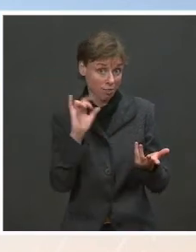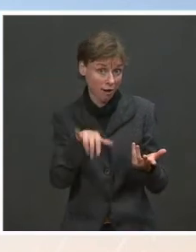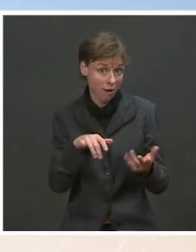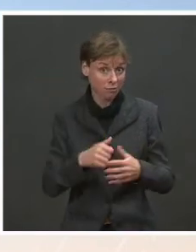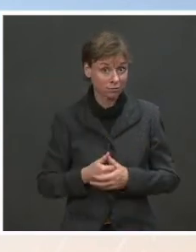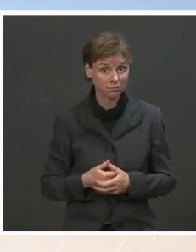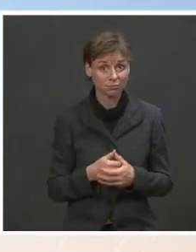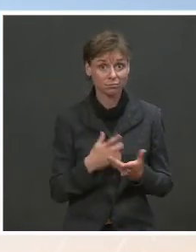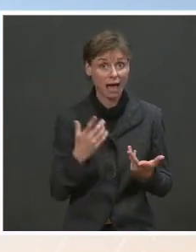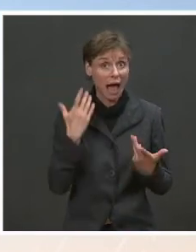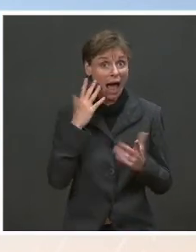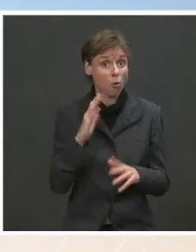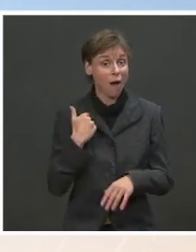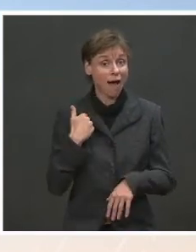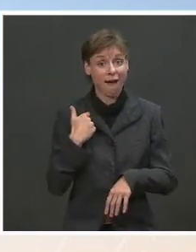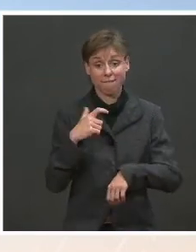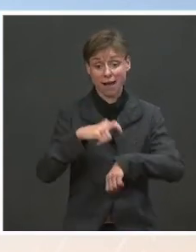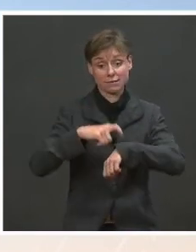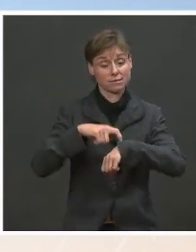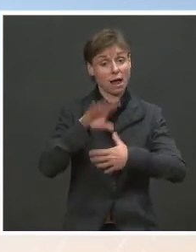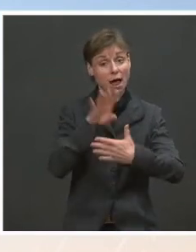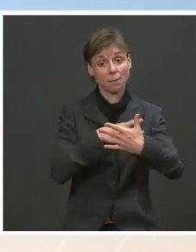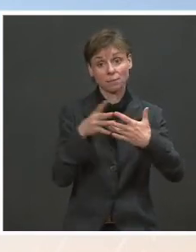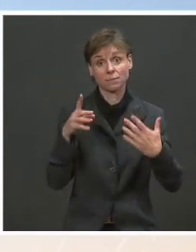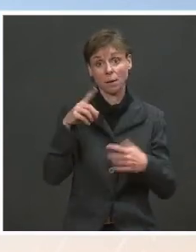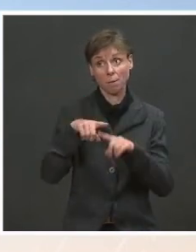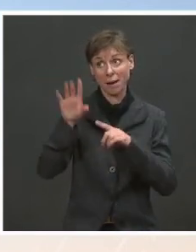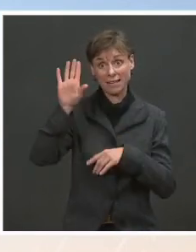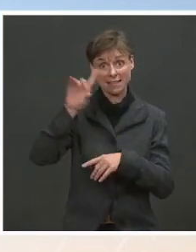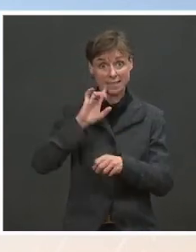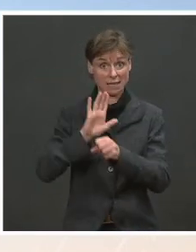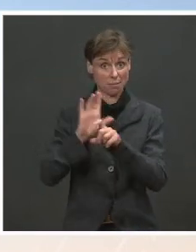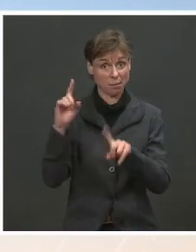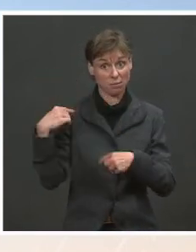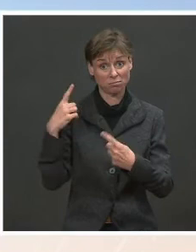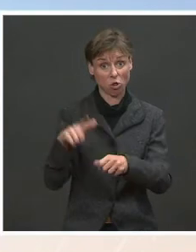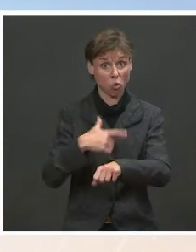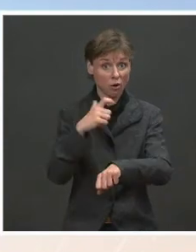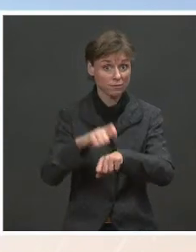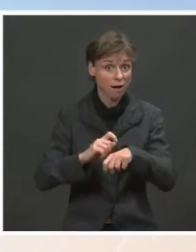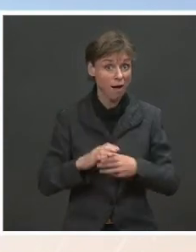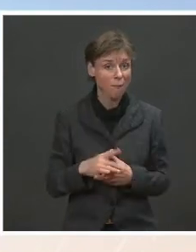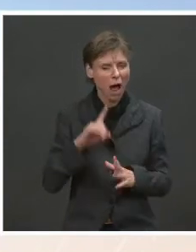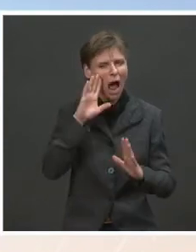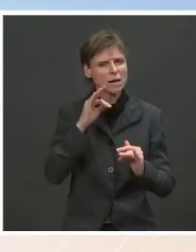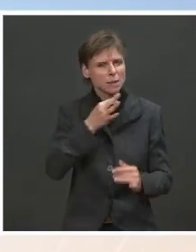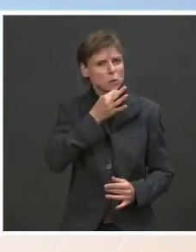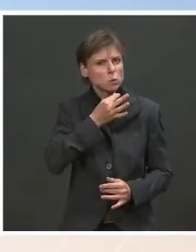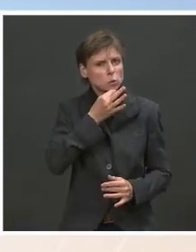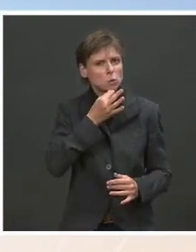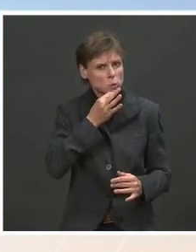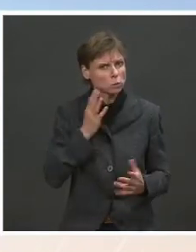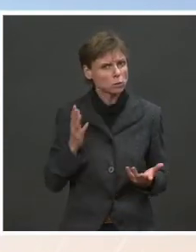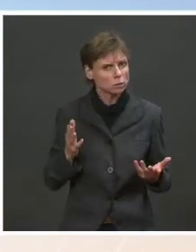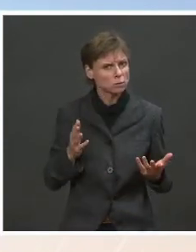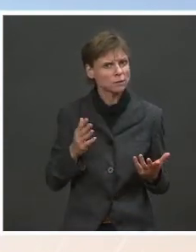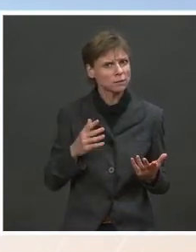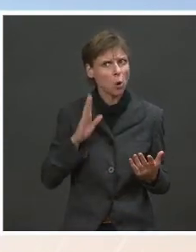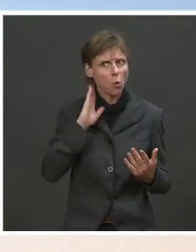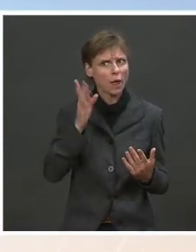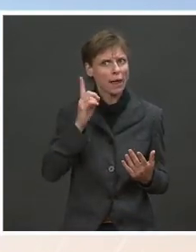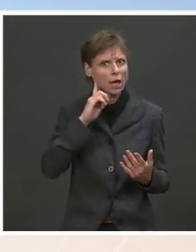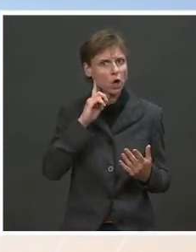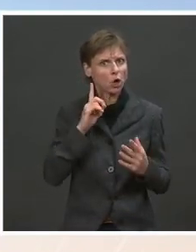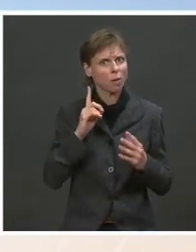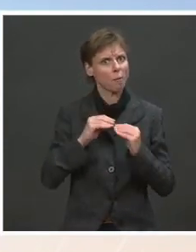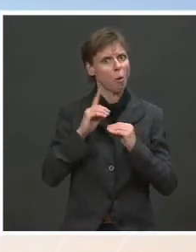he has long had a commitment to, and I expect in the coming months, or sooner than that, you'll hear more about his next stages of his